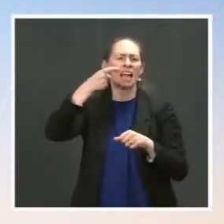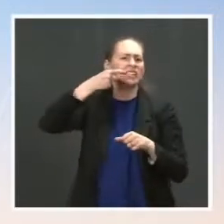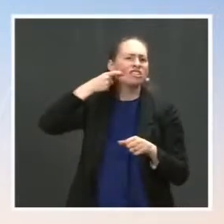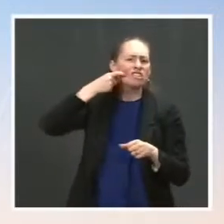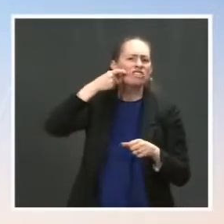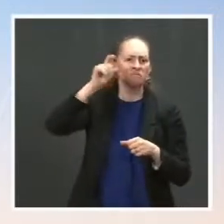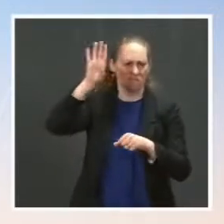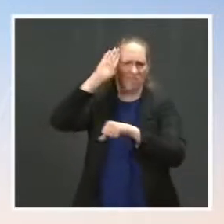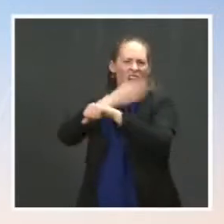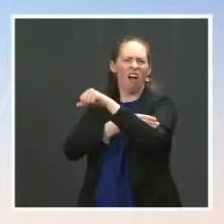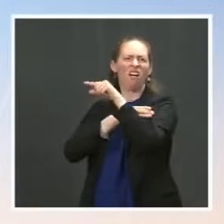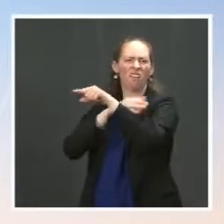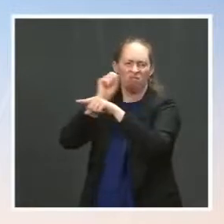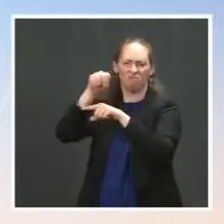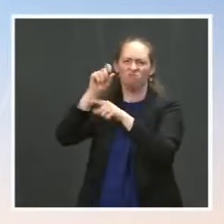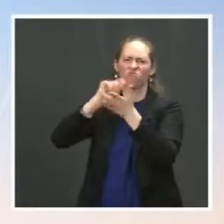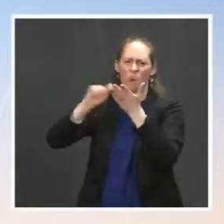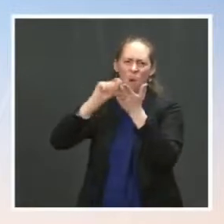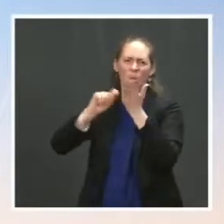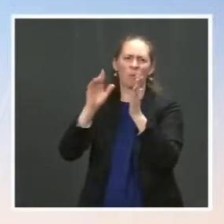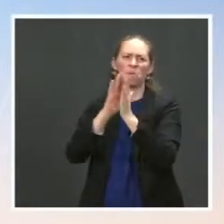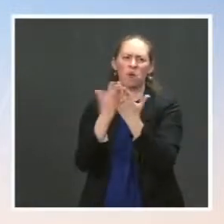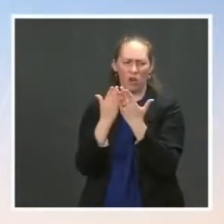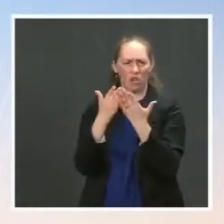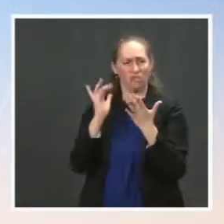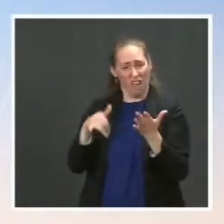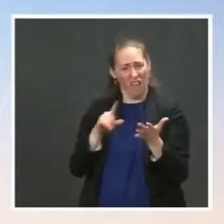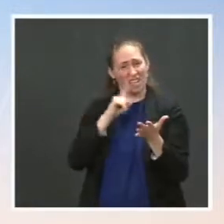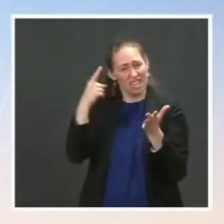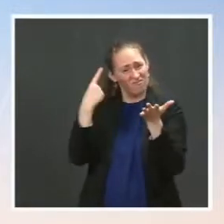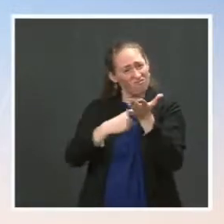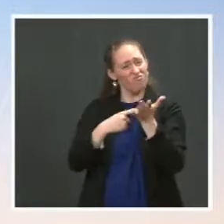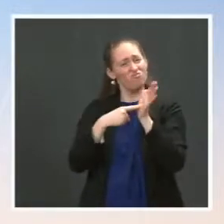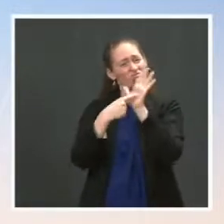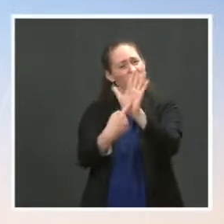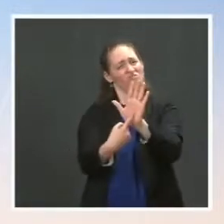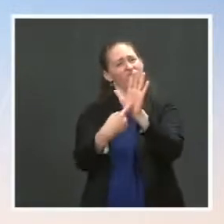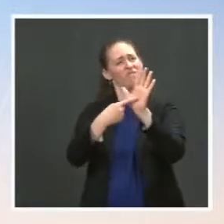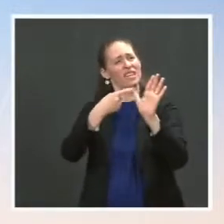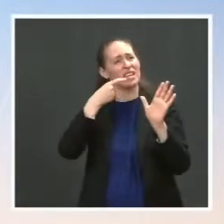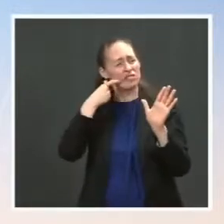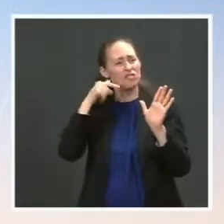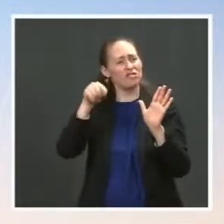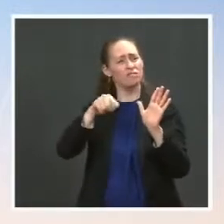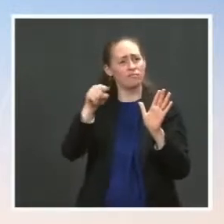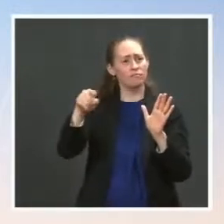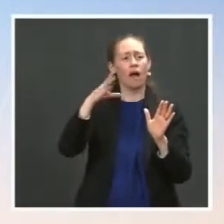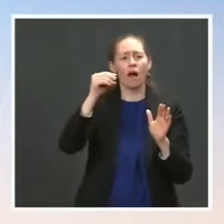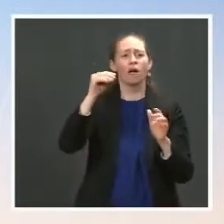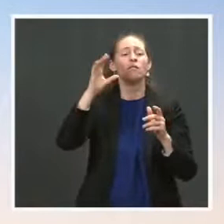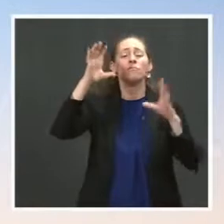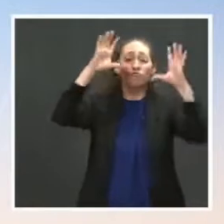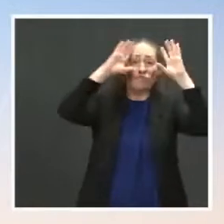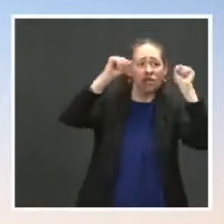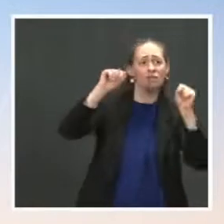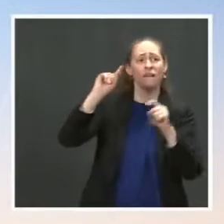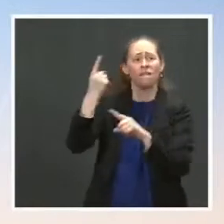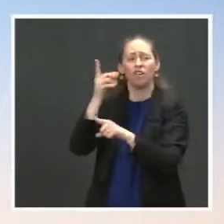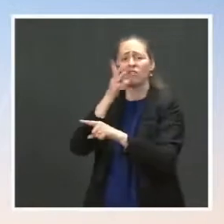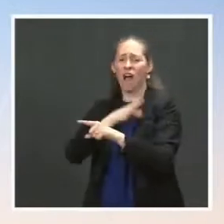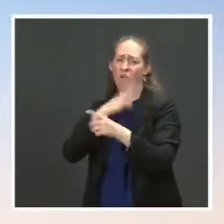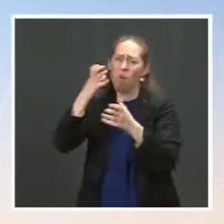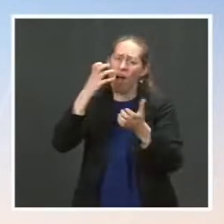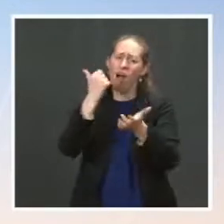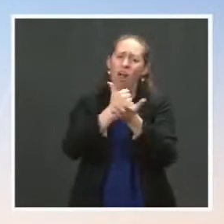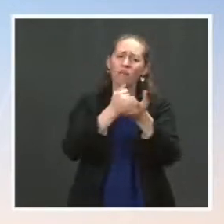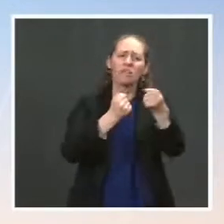the book does, and that they're hopeful that it can help millions of people who have struggled with the same challenges. And if I may, one for a reporter